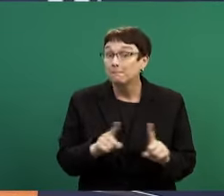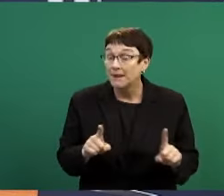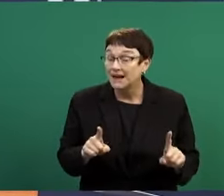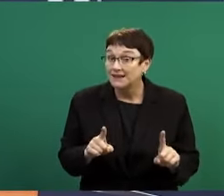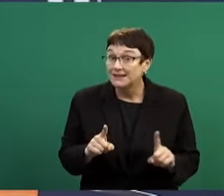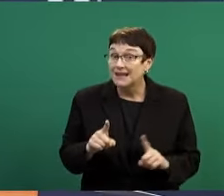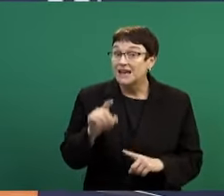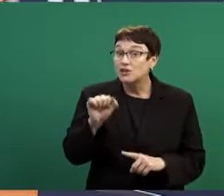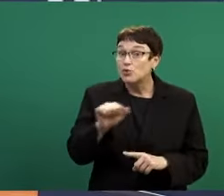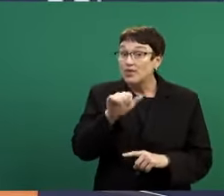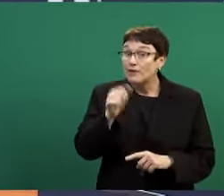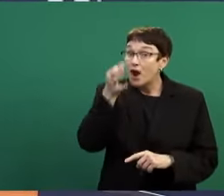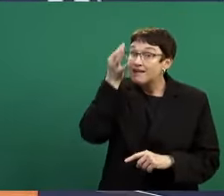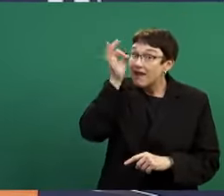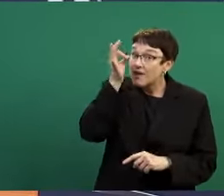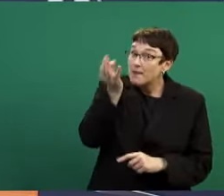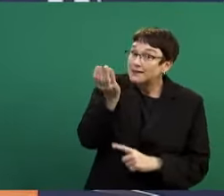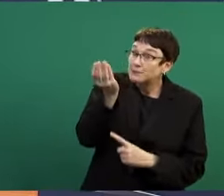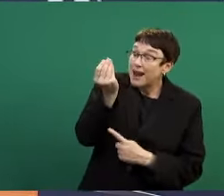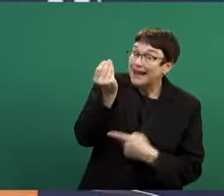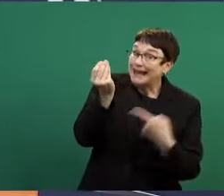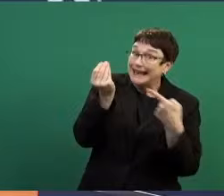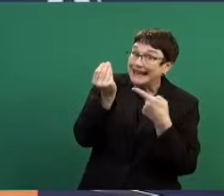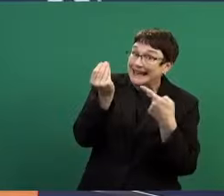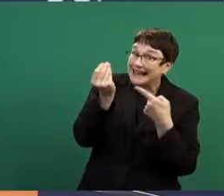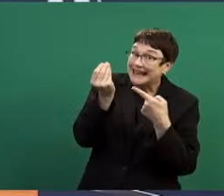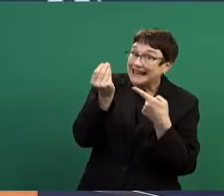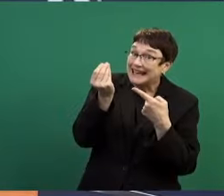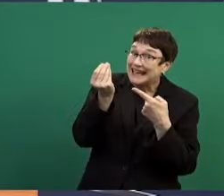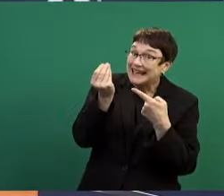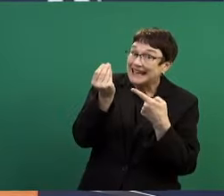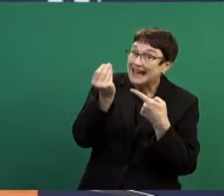and the concerns thereof. When you look globally,